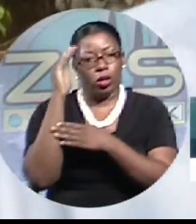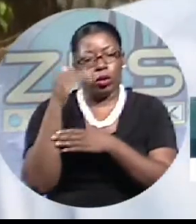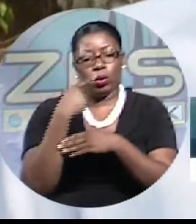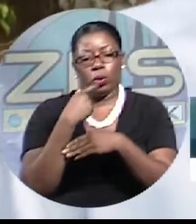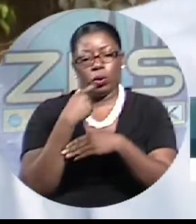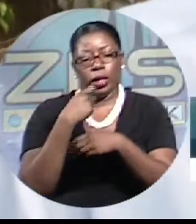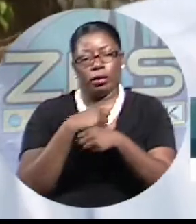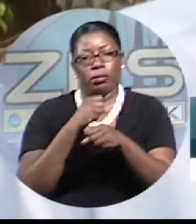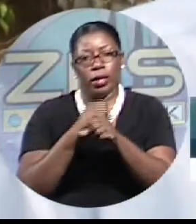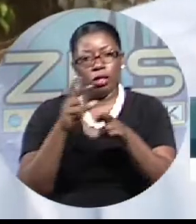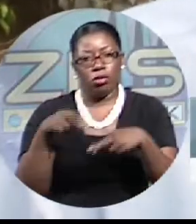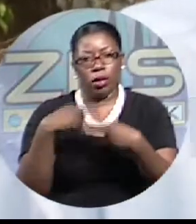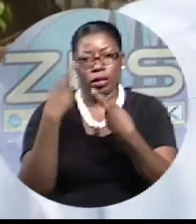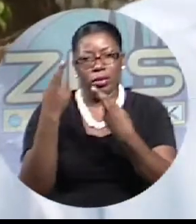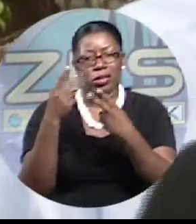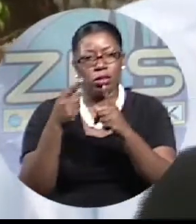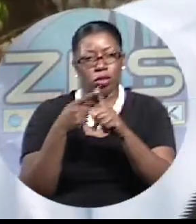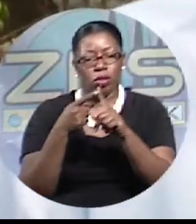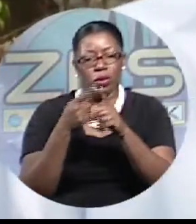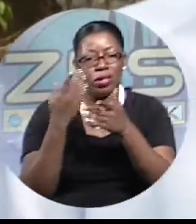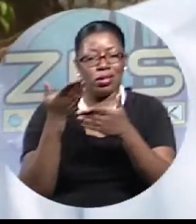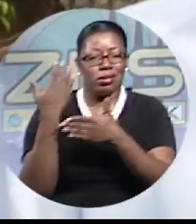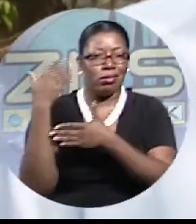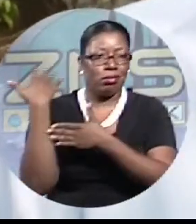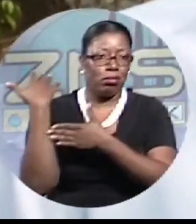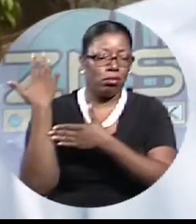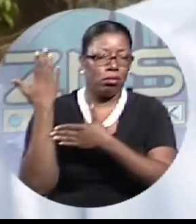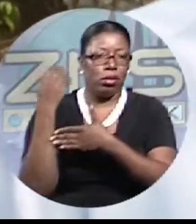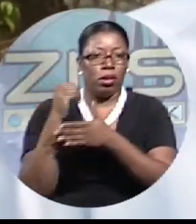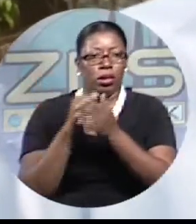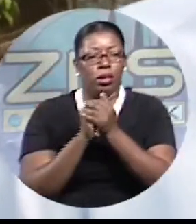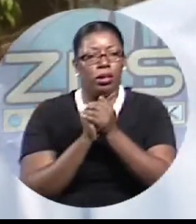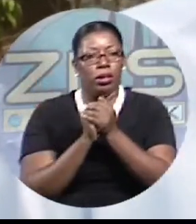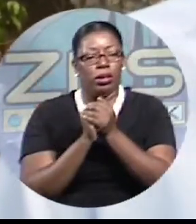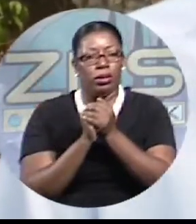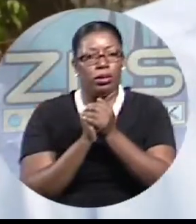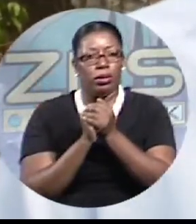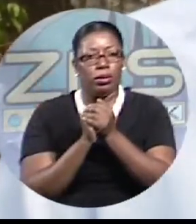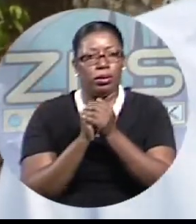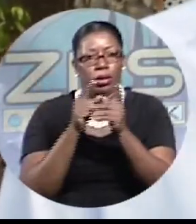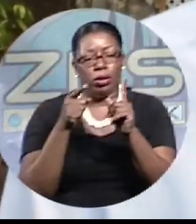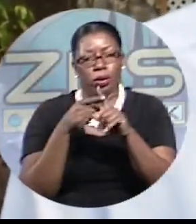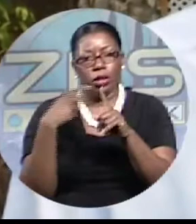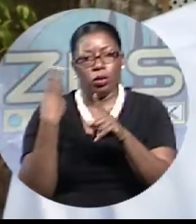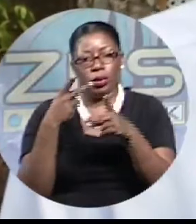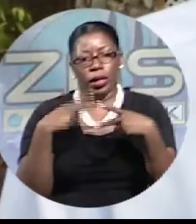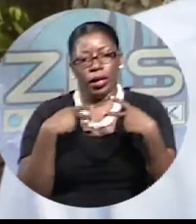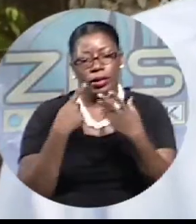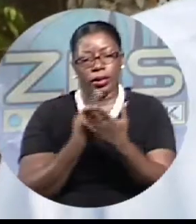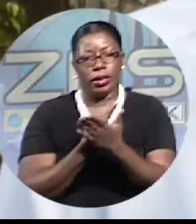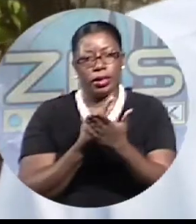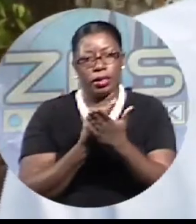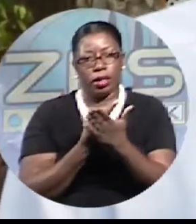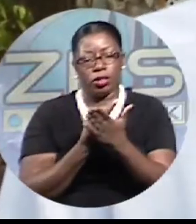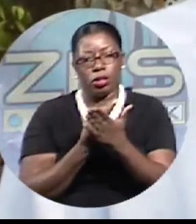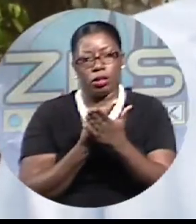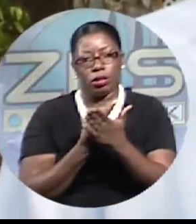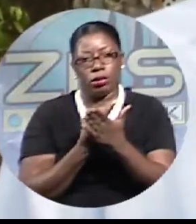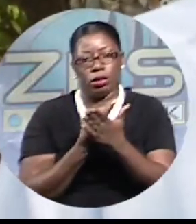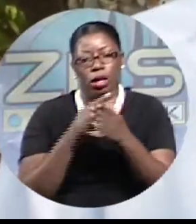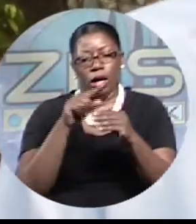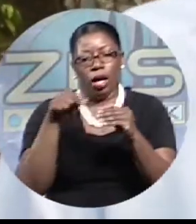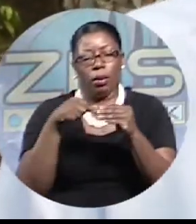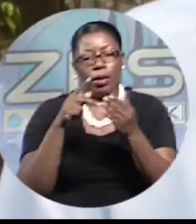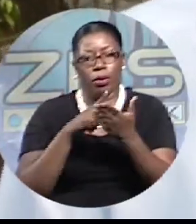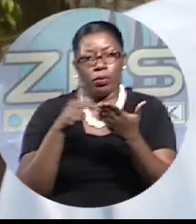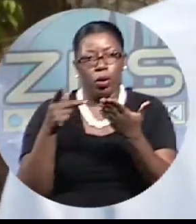but there was some time ago they made, when we were having discussions about the efficacy of the program, they did